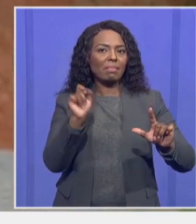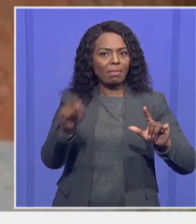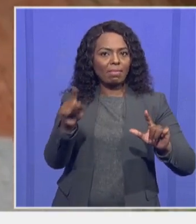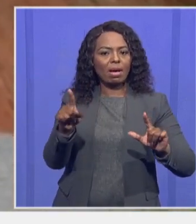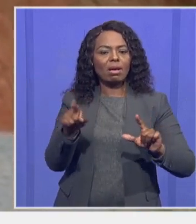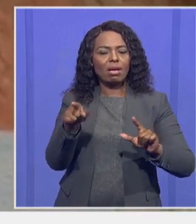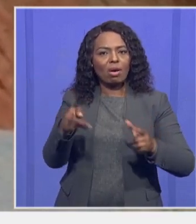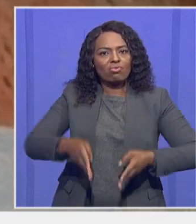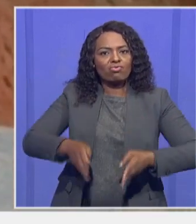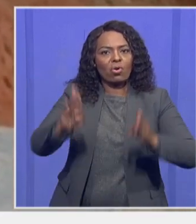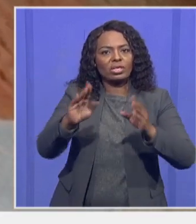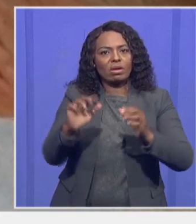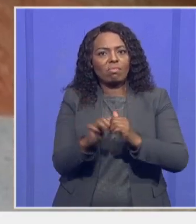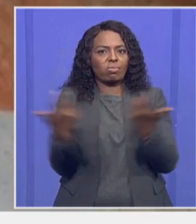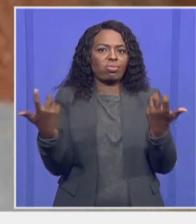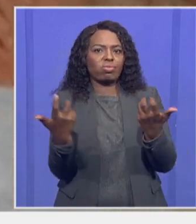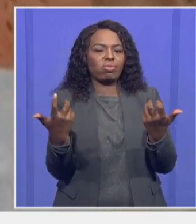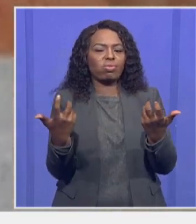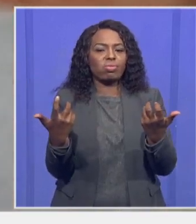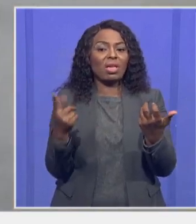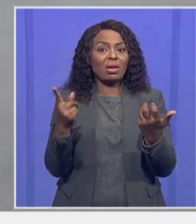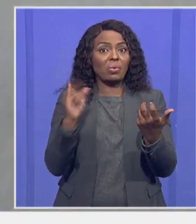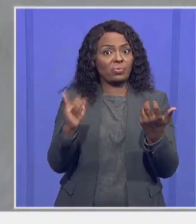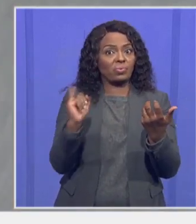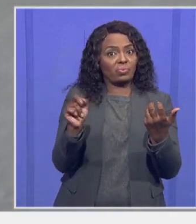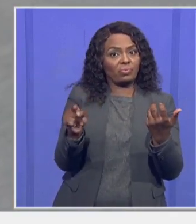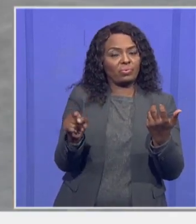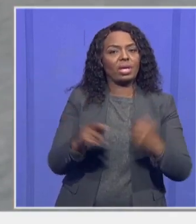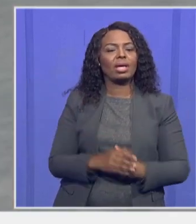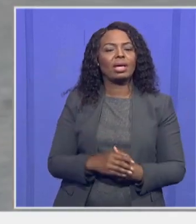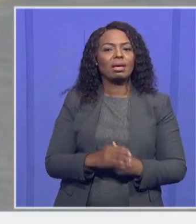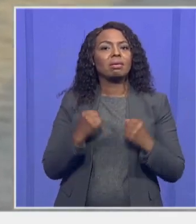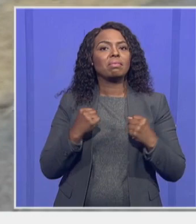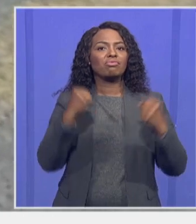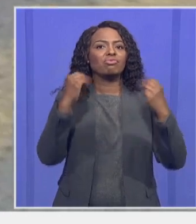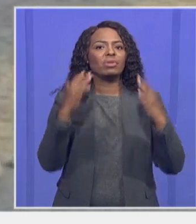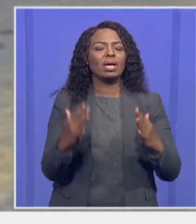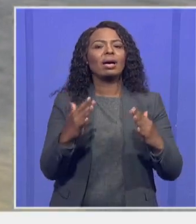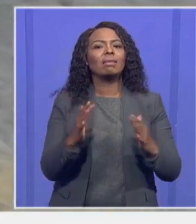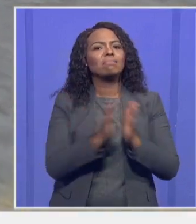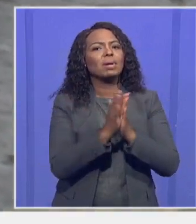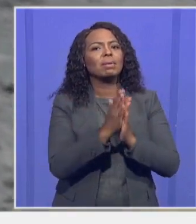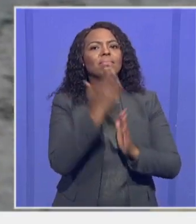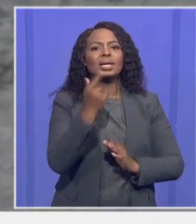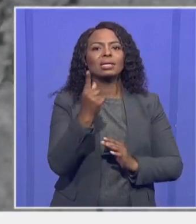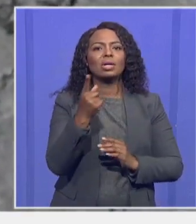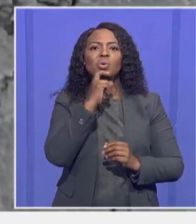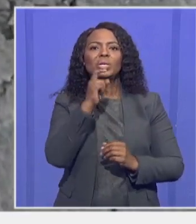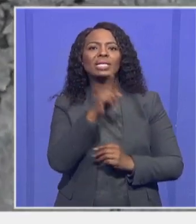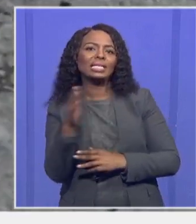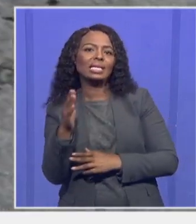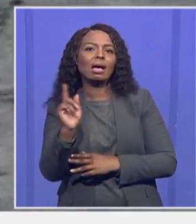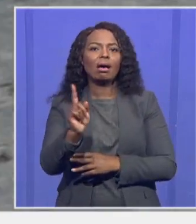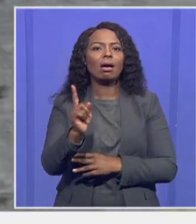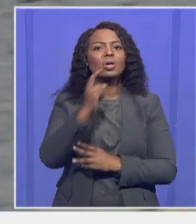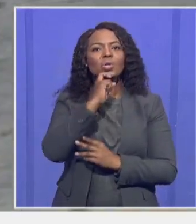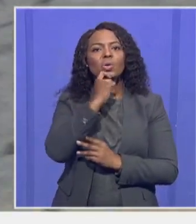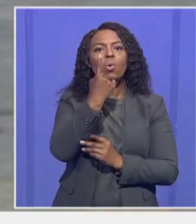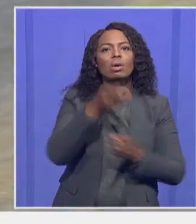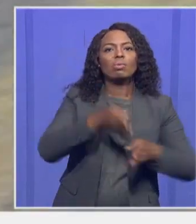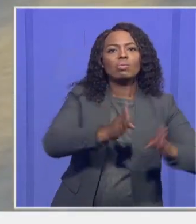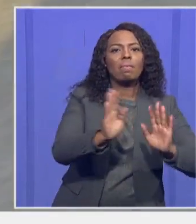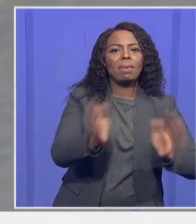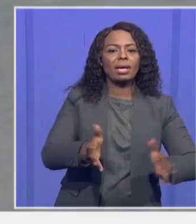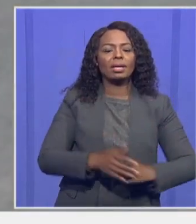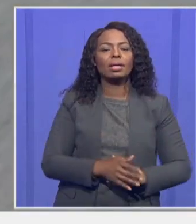It has collapsed and it looks so bad. So motorists are actually being told not to pass. As you can see, I'll just ask Azwi